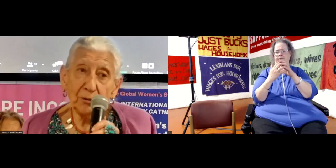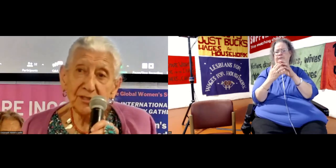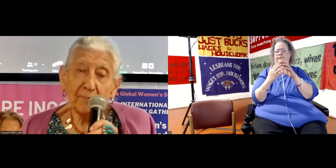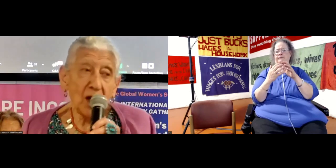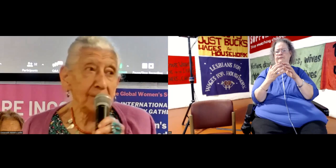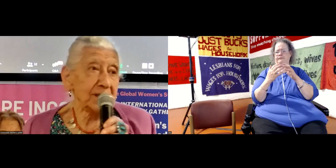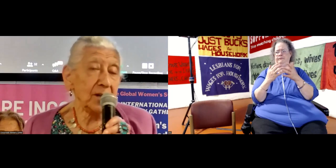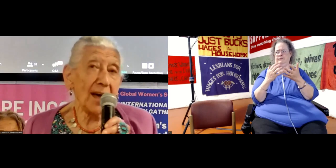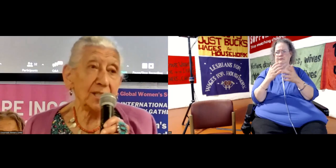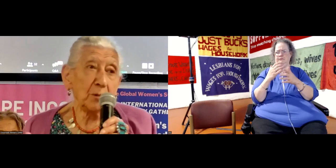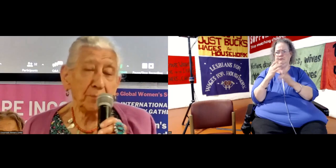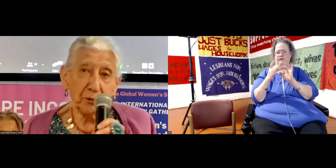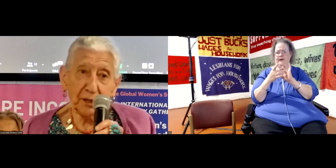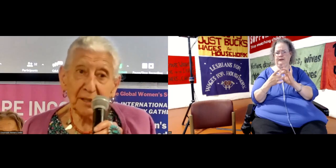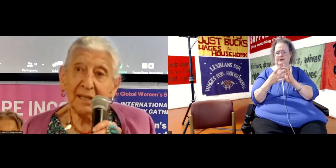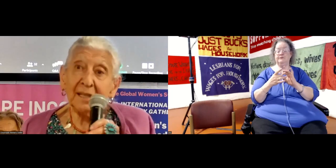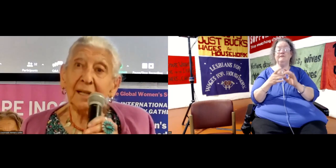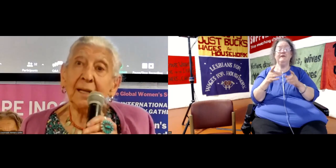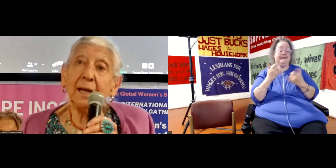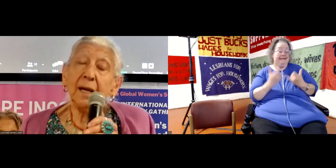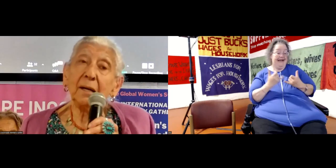the nose. Sometimes the lines were poor.